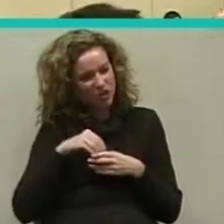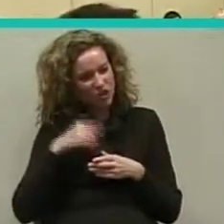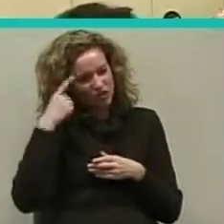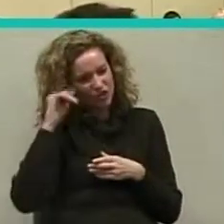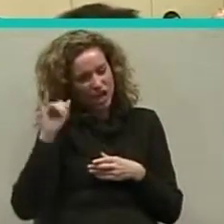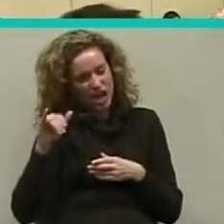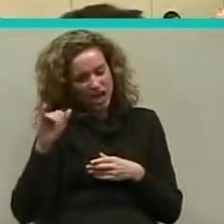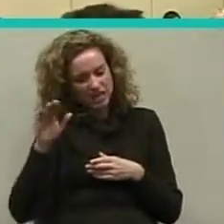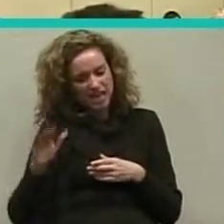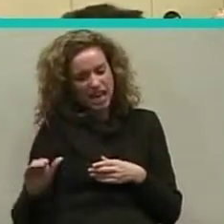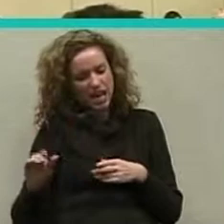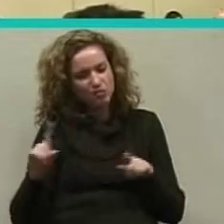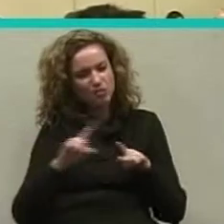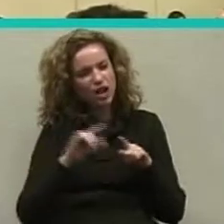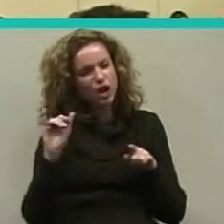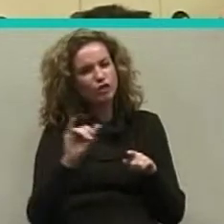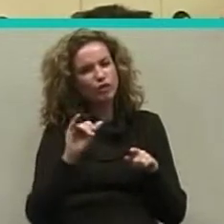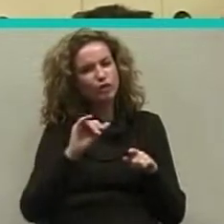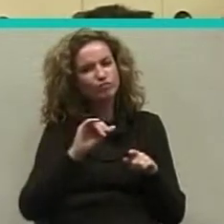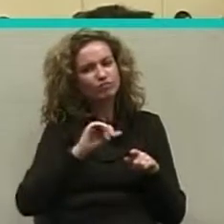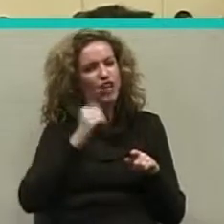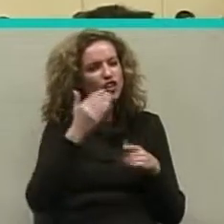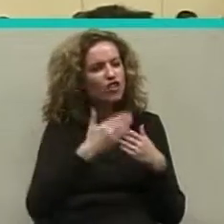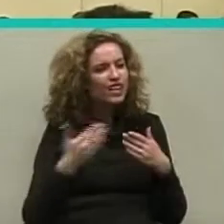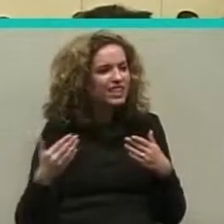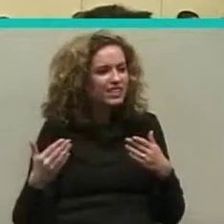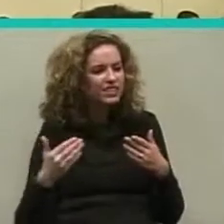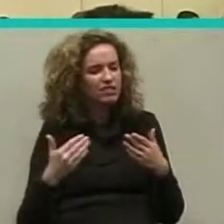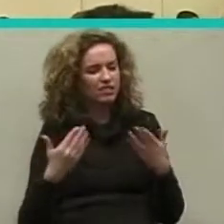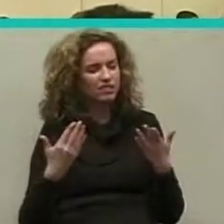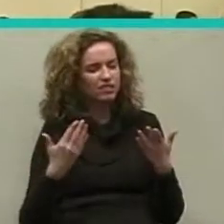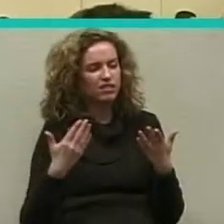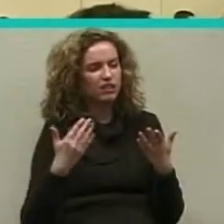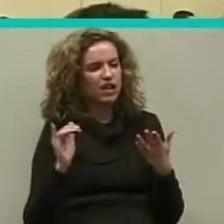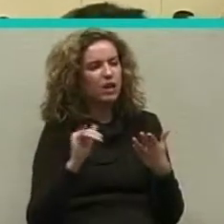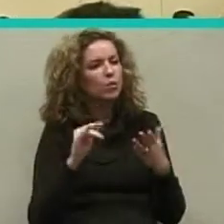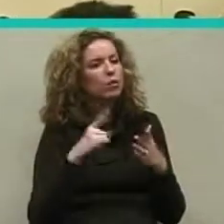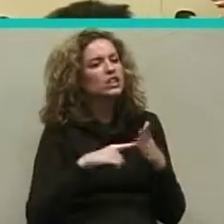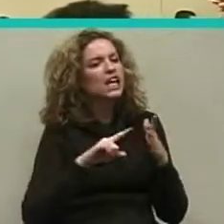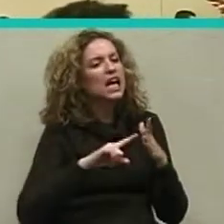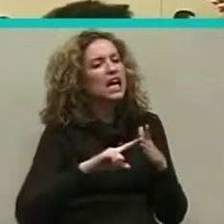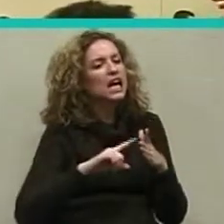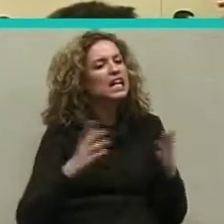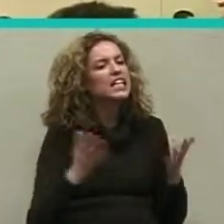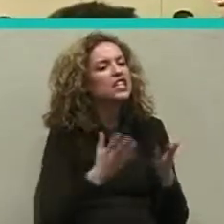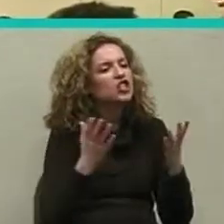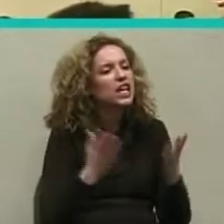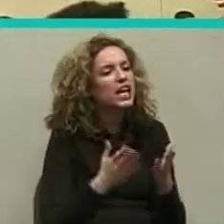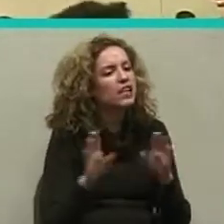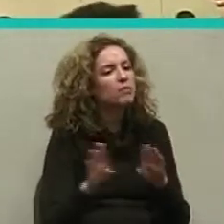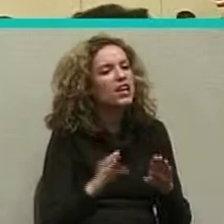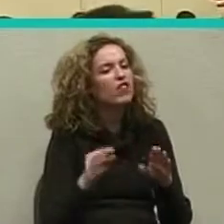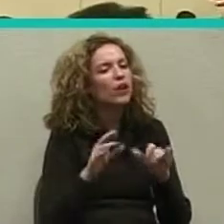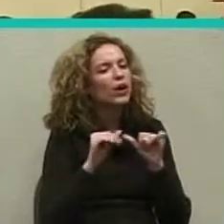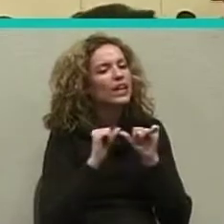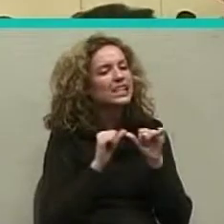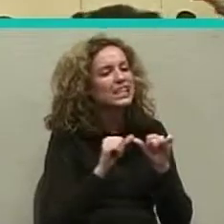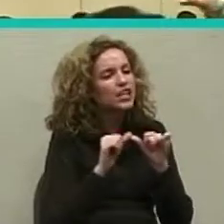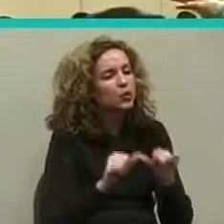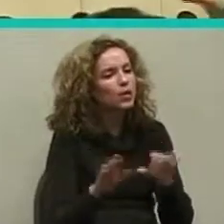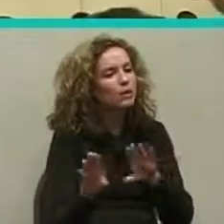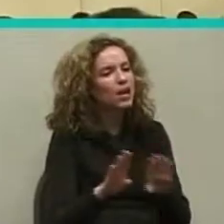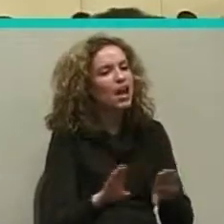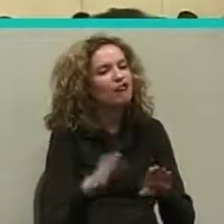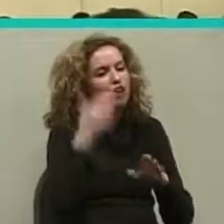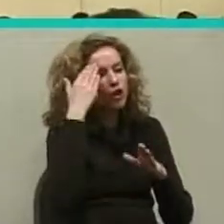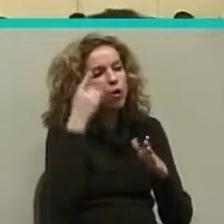are there contextual things that play a role in either initiating the behavior or keeping it going? What might